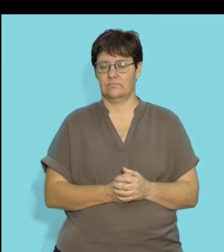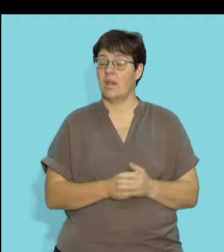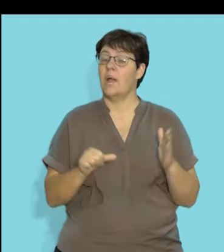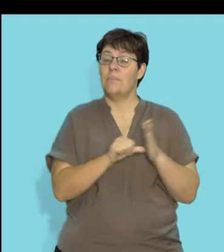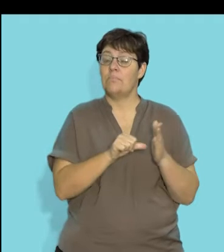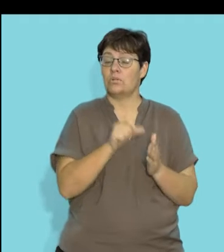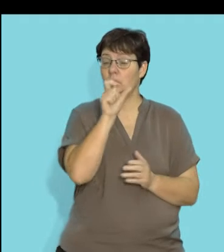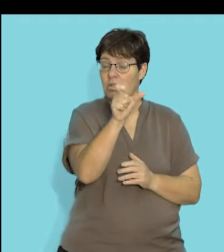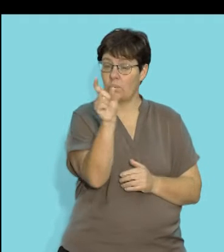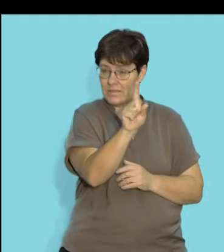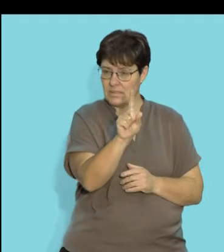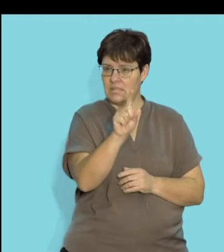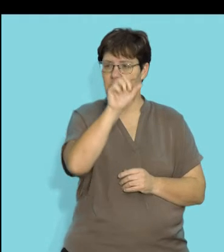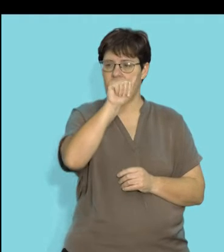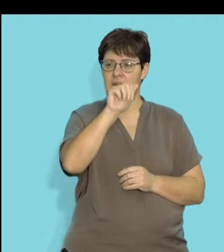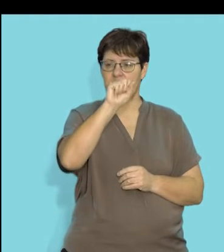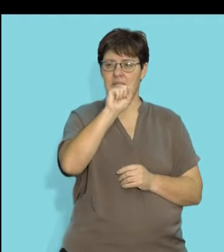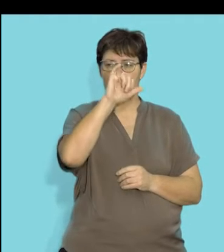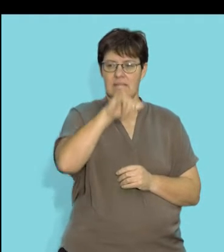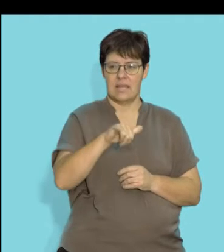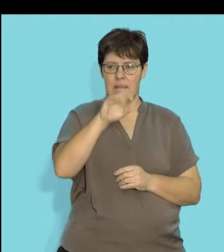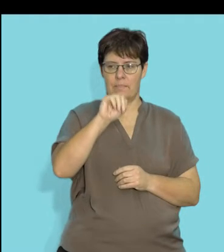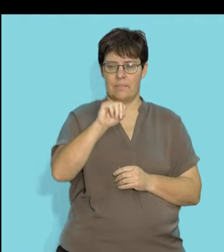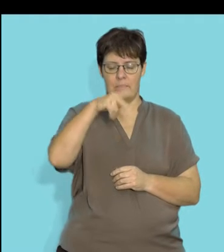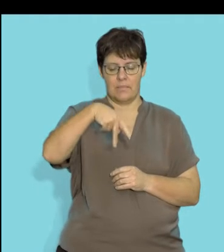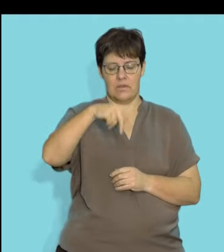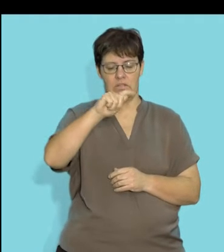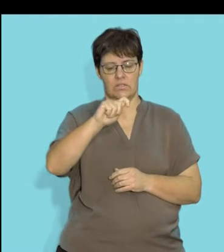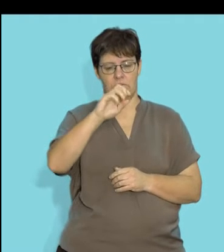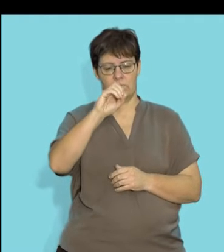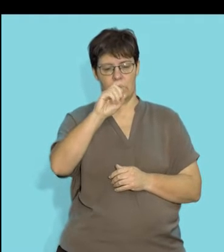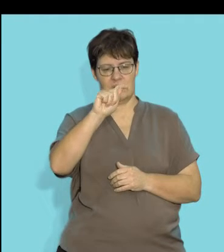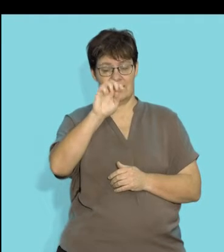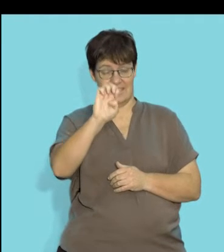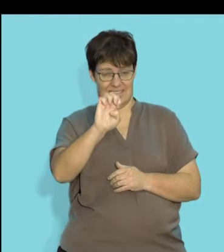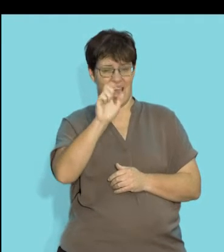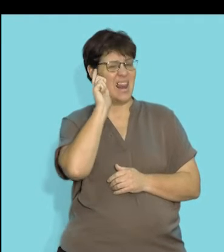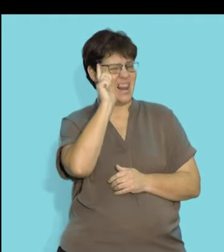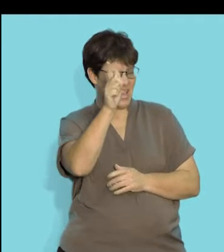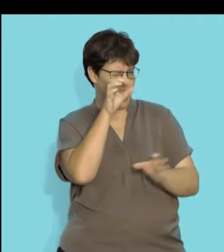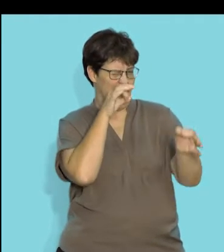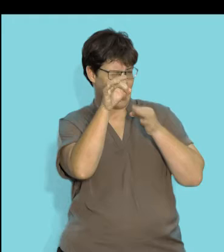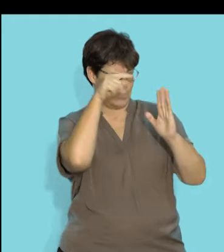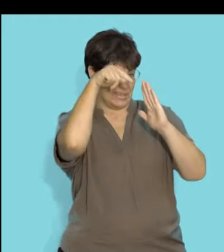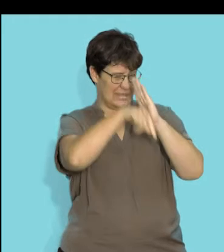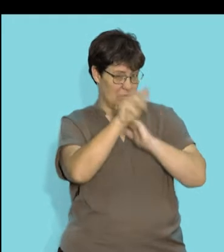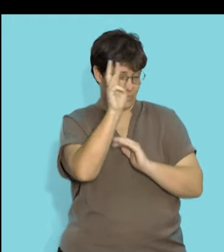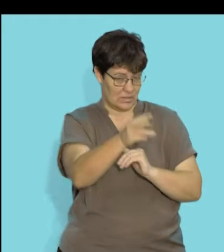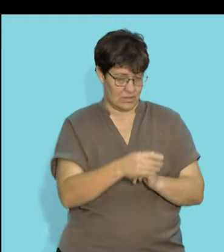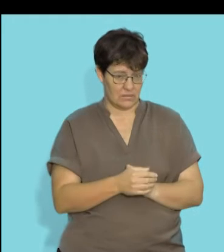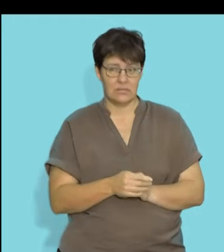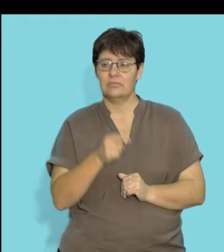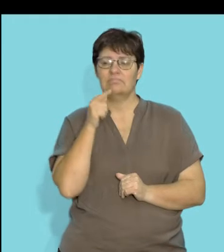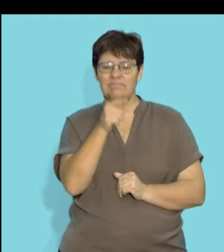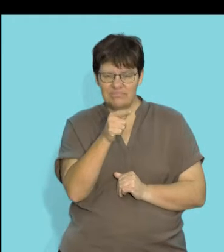Now, the key word here is what we call the asymptote. We're going to explain what this is all about at a later stage. And